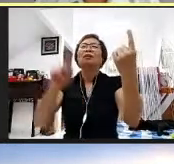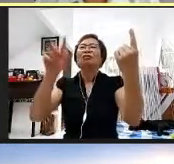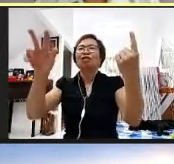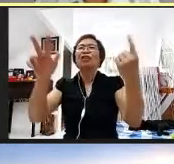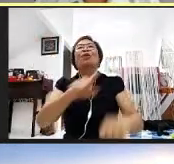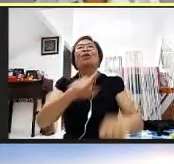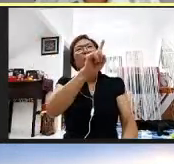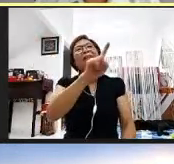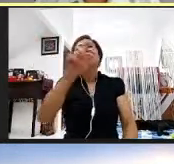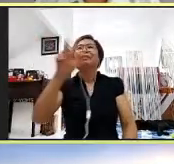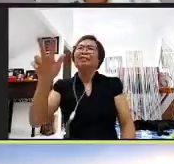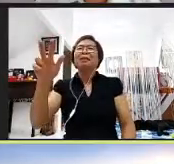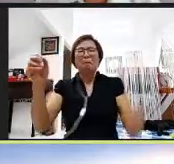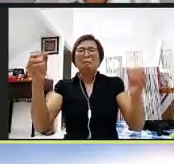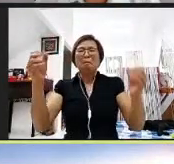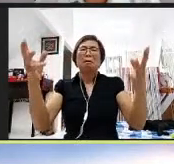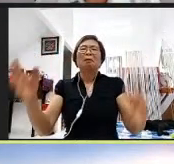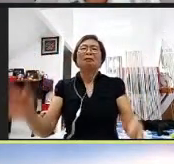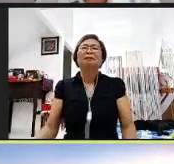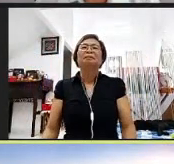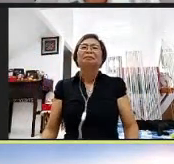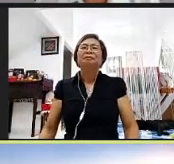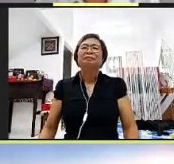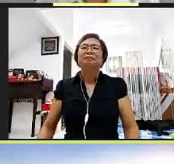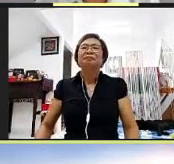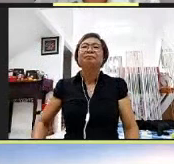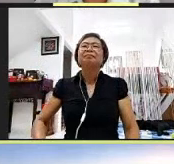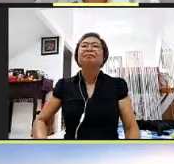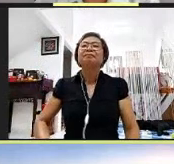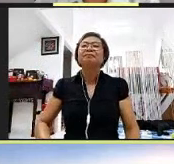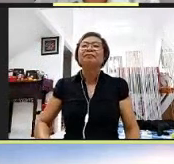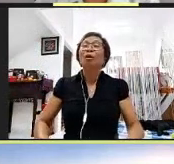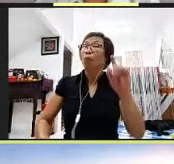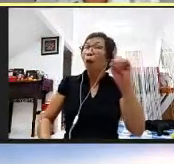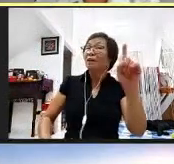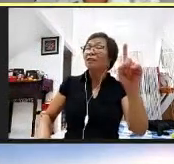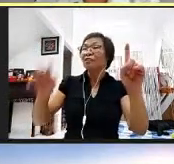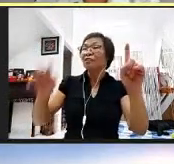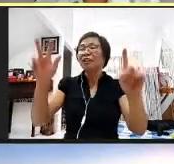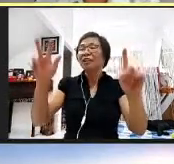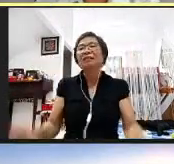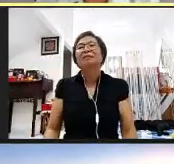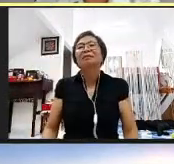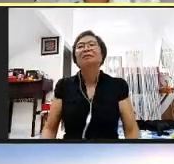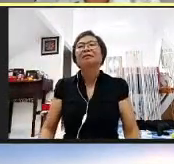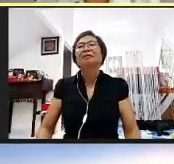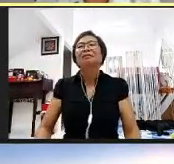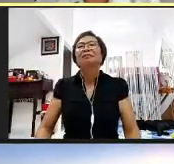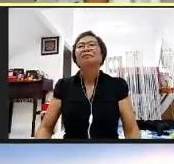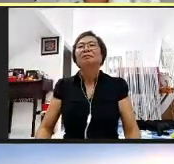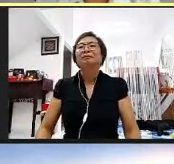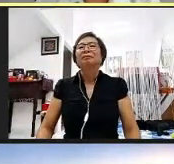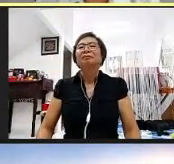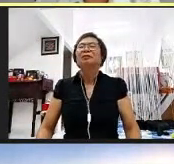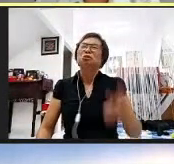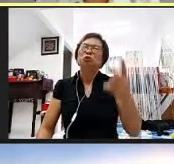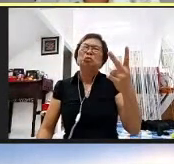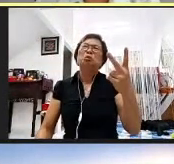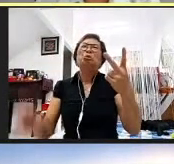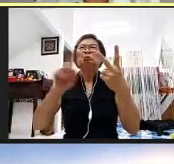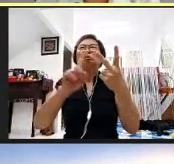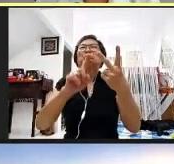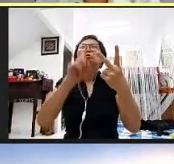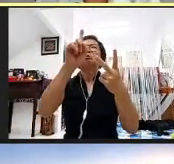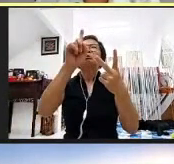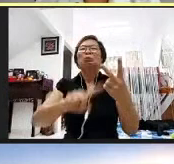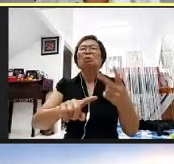3. Oh, so there are people 1, 3. not 1 and 2 is only one person so far. A lot of